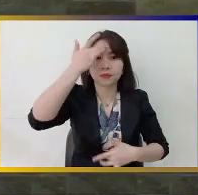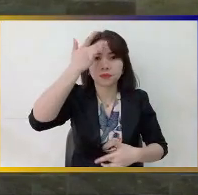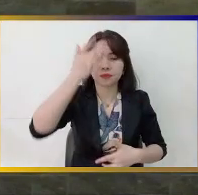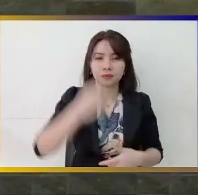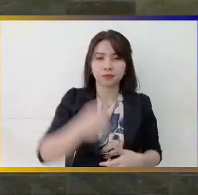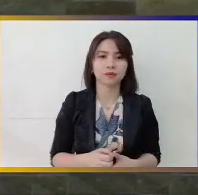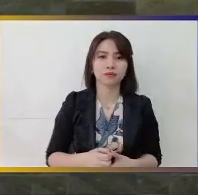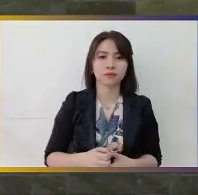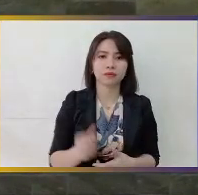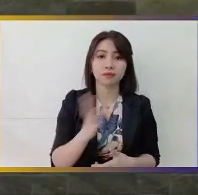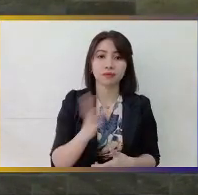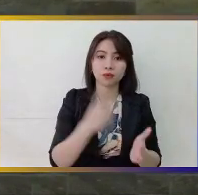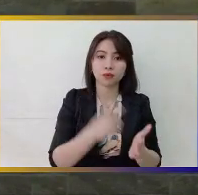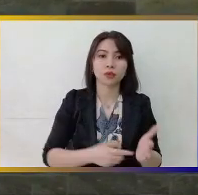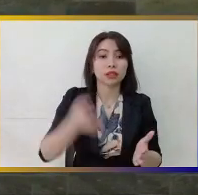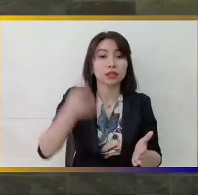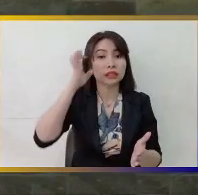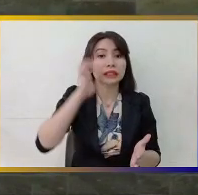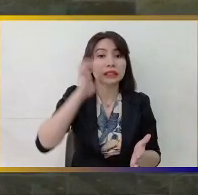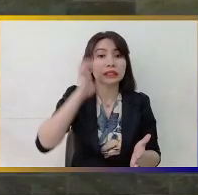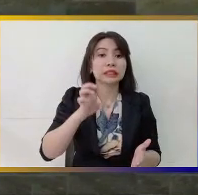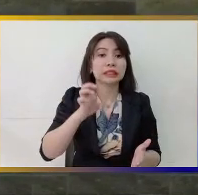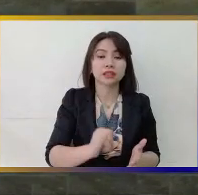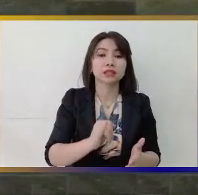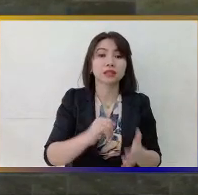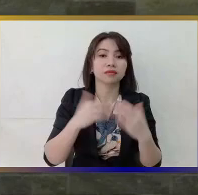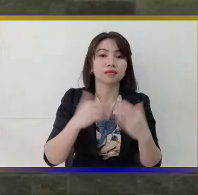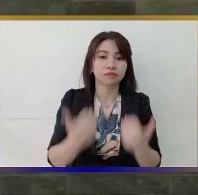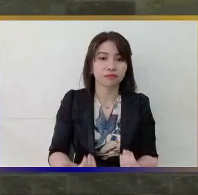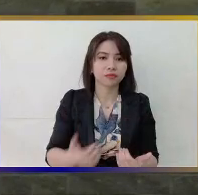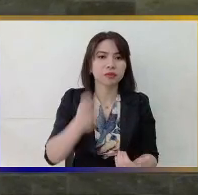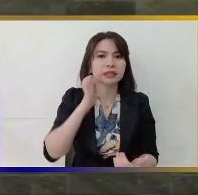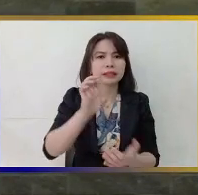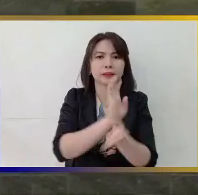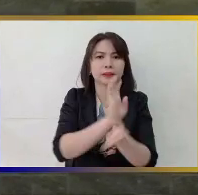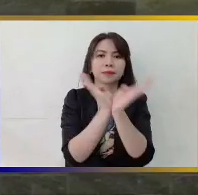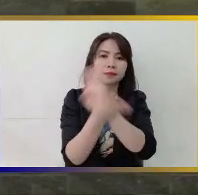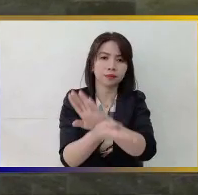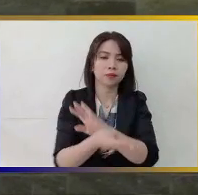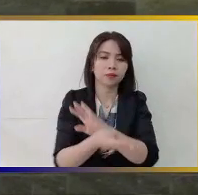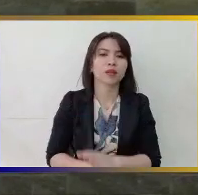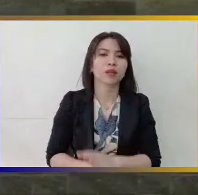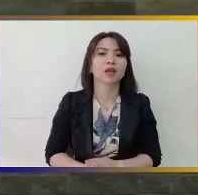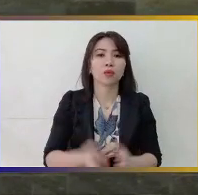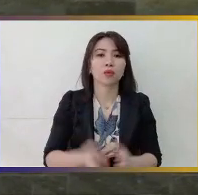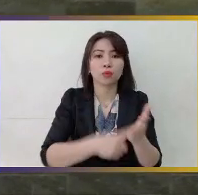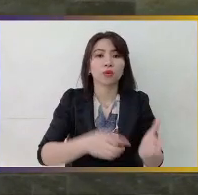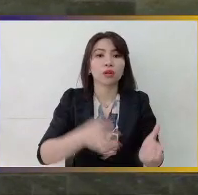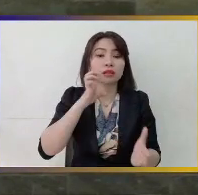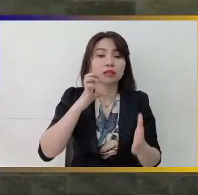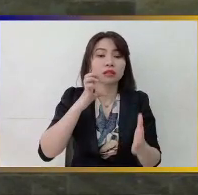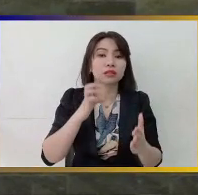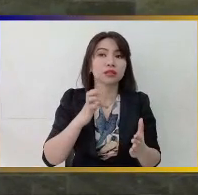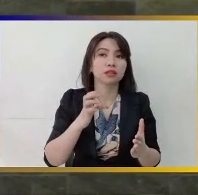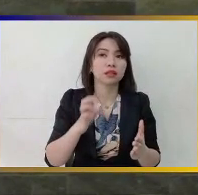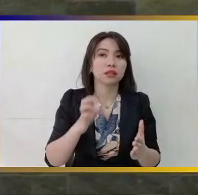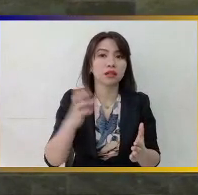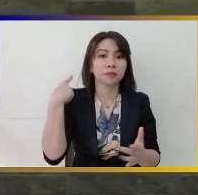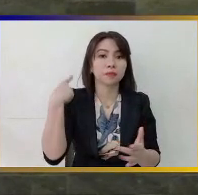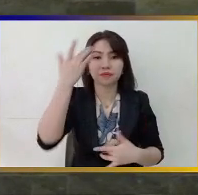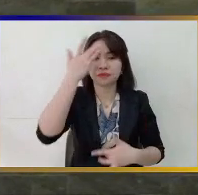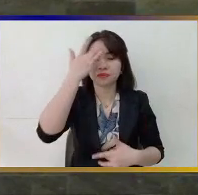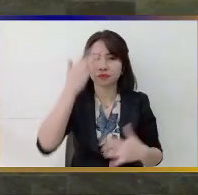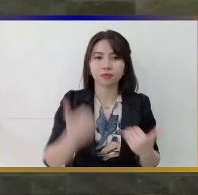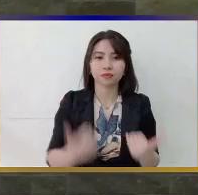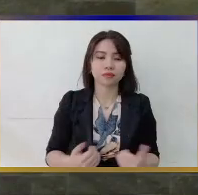Do you understand that? She became what she went through. And if you're not careful, kapatid, you will let